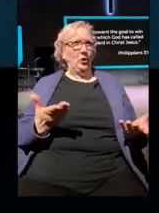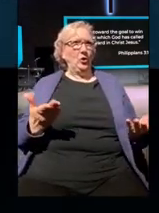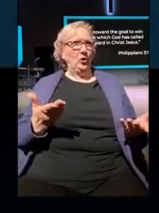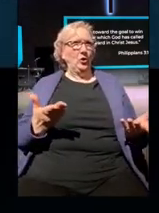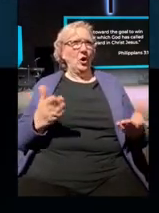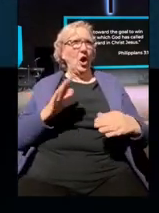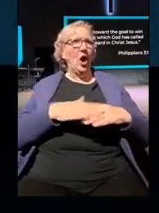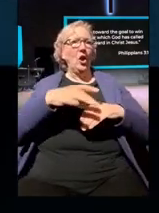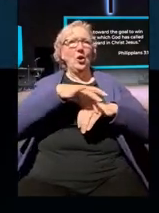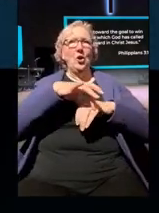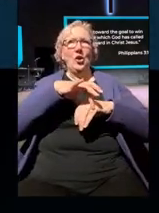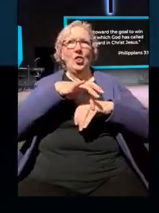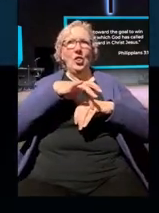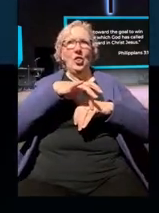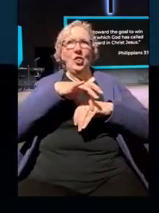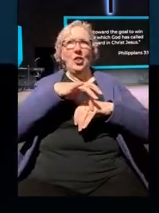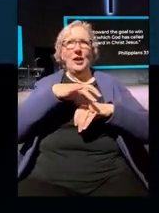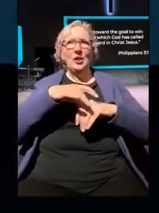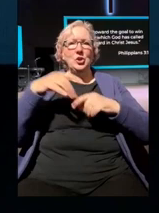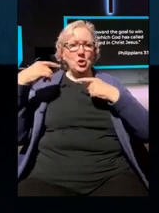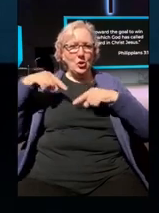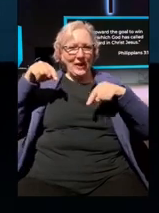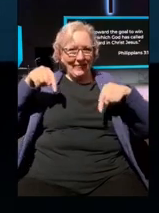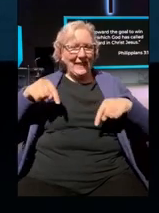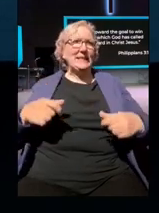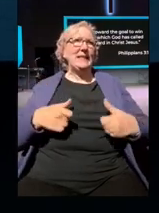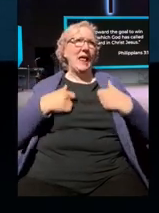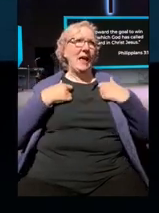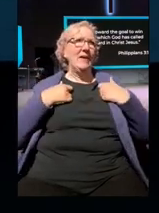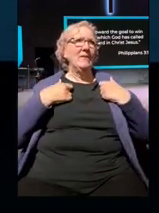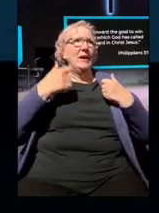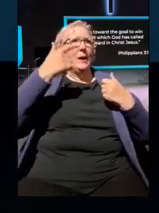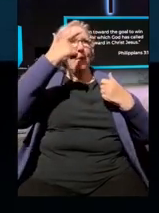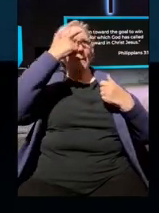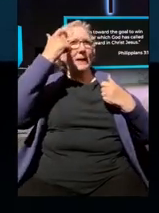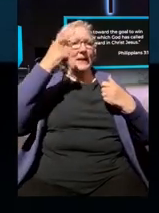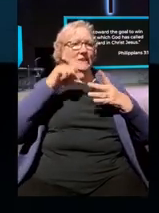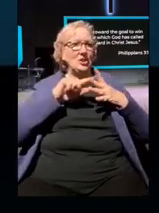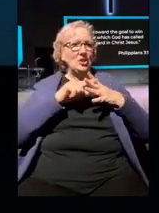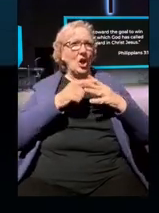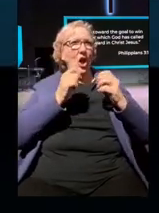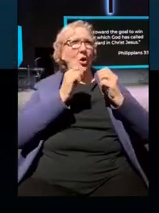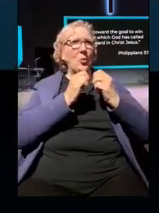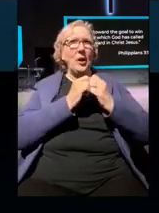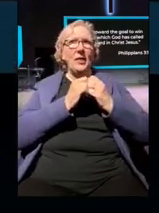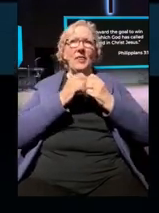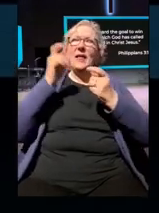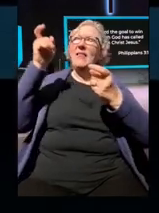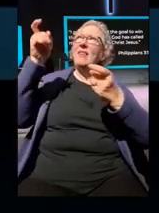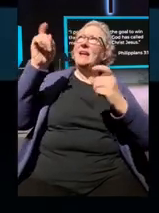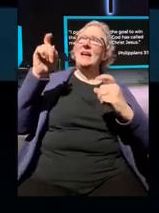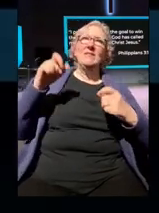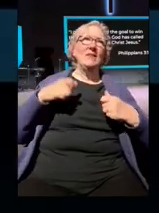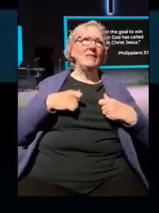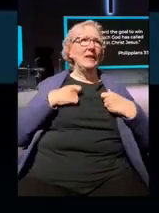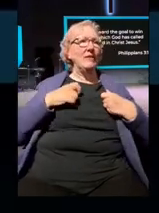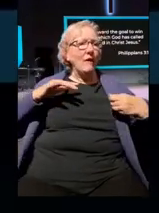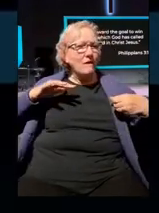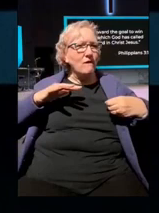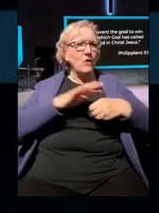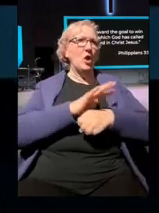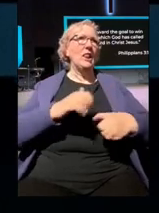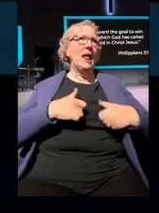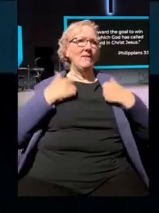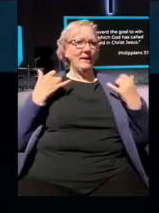earth, in this life, because it begins with the gift of living a full life here